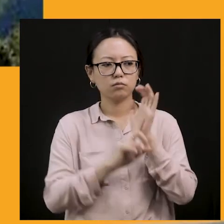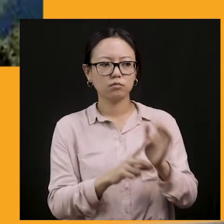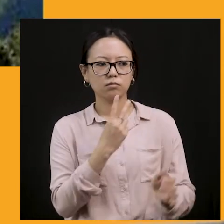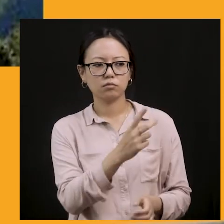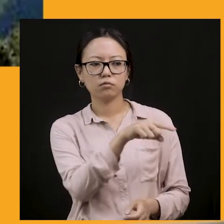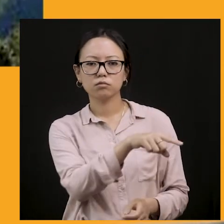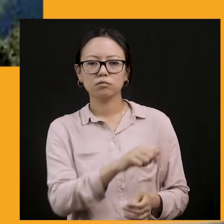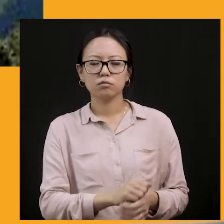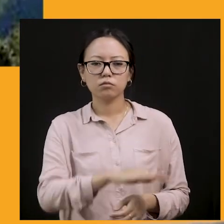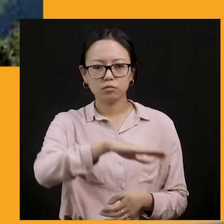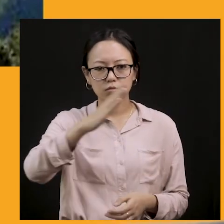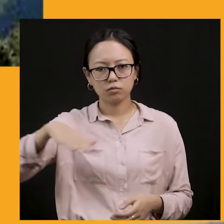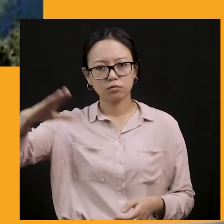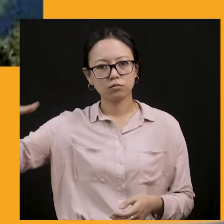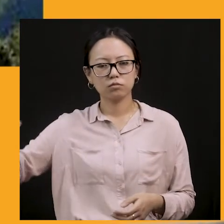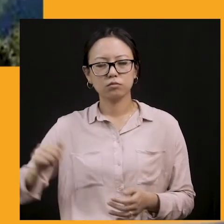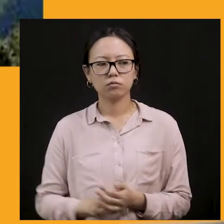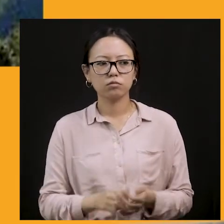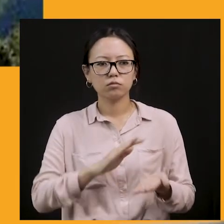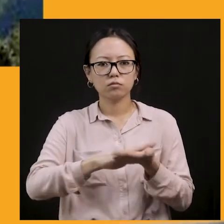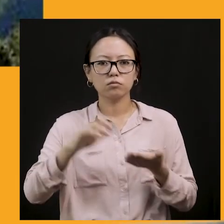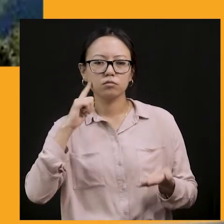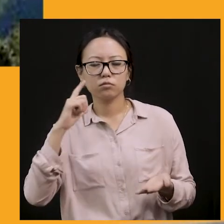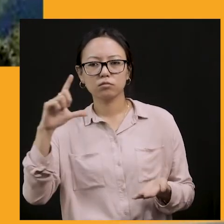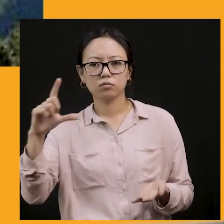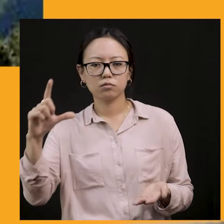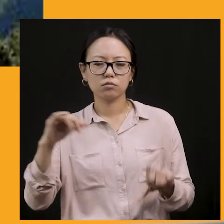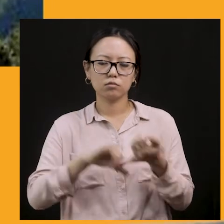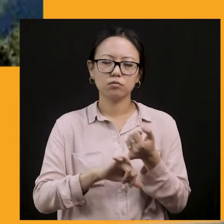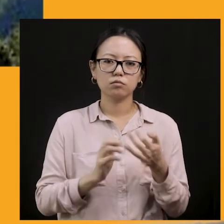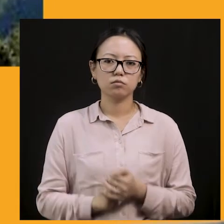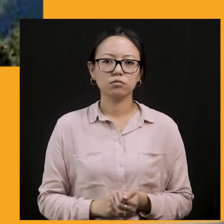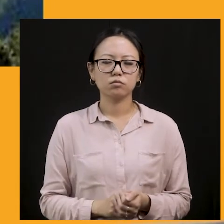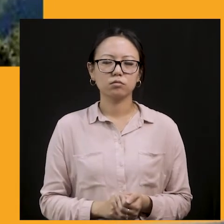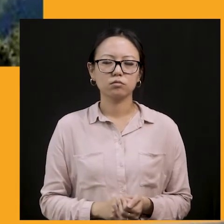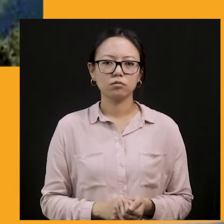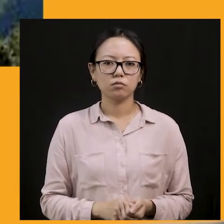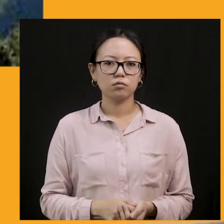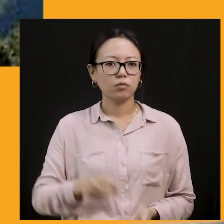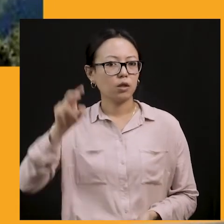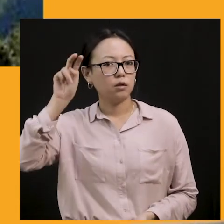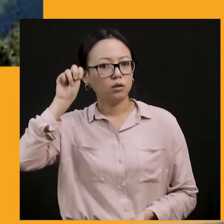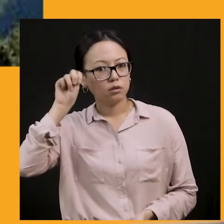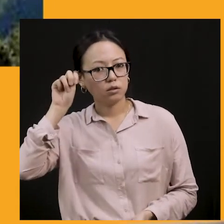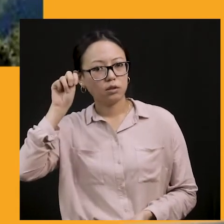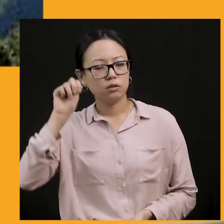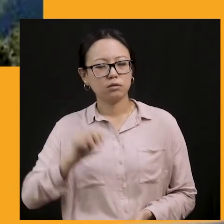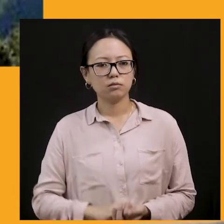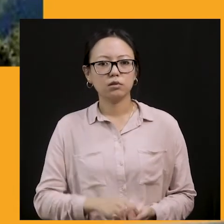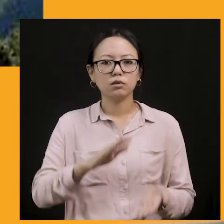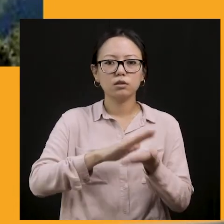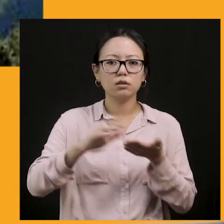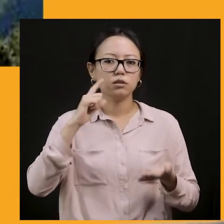previous chapter that our state, our beautiful state, Nagaland, is a hilly state, right?